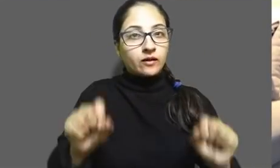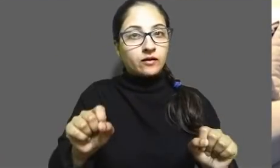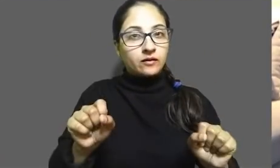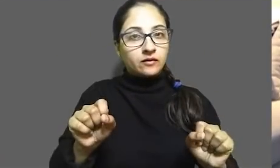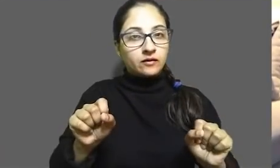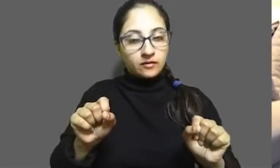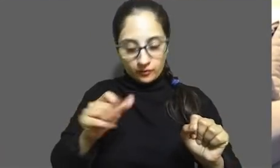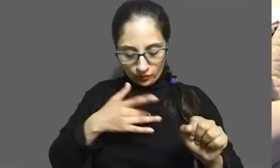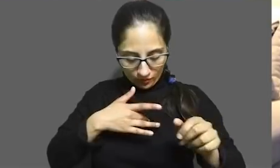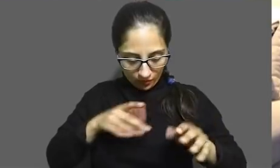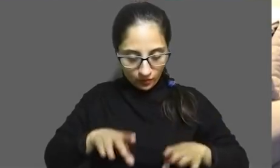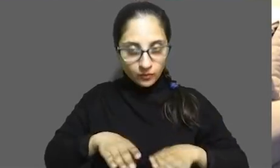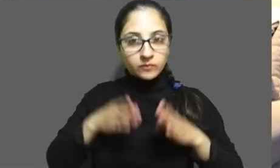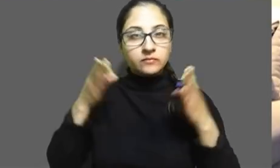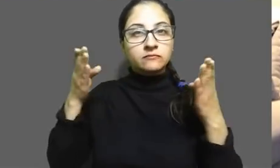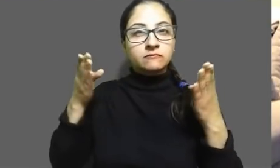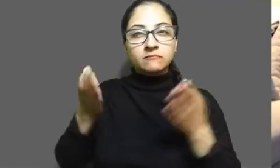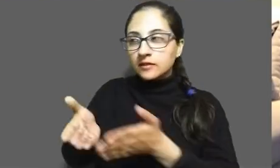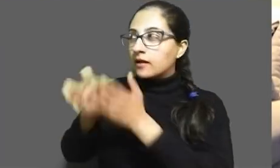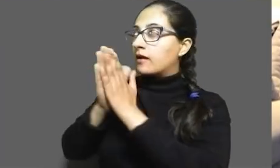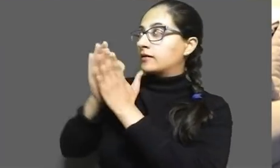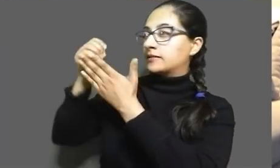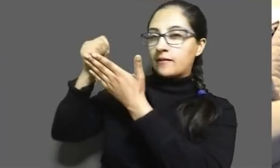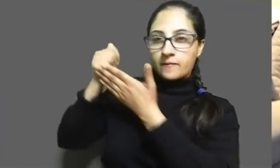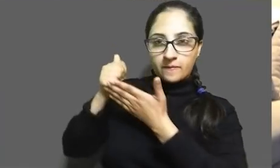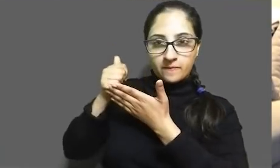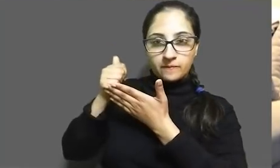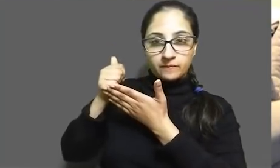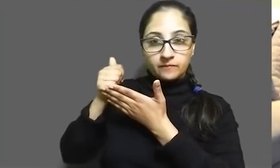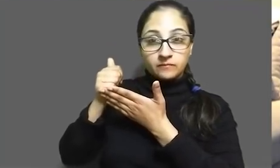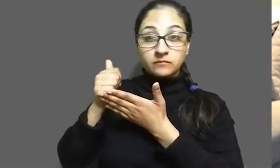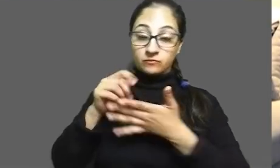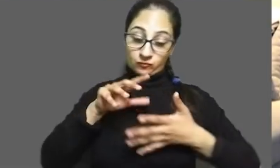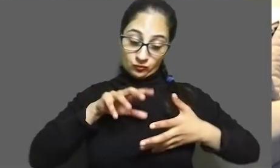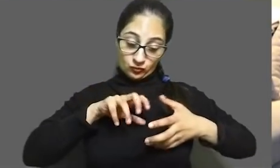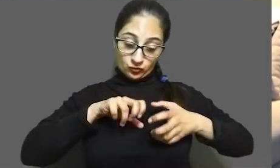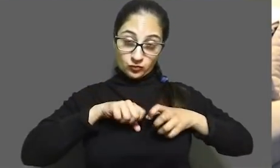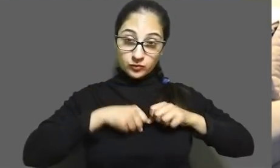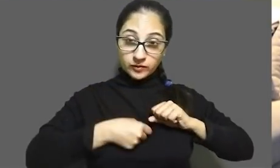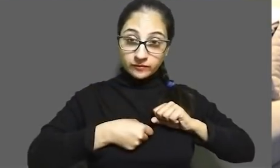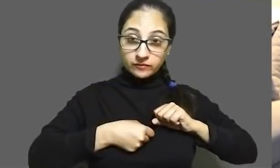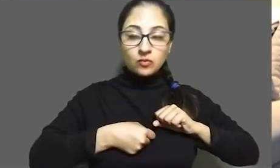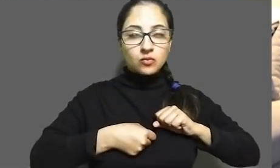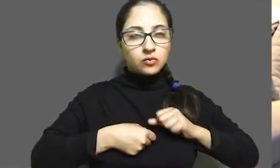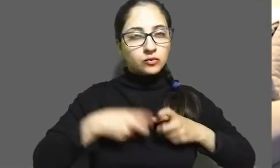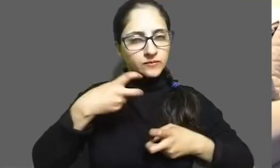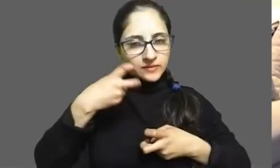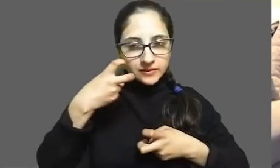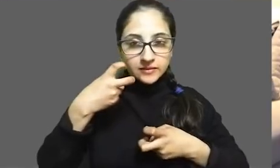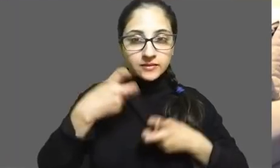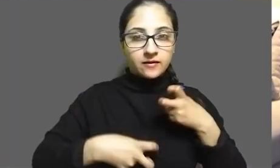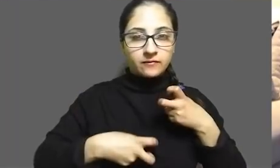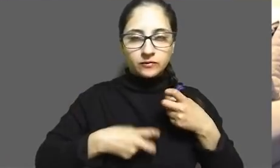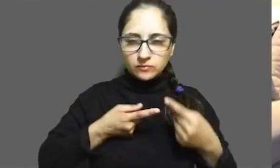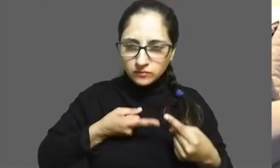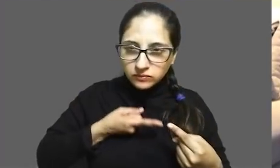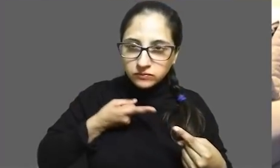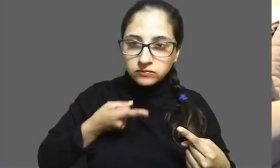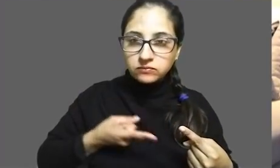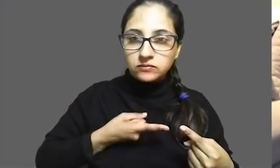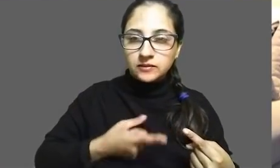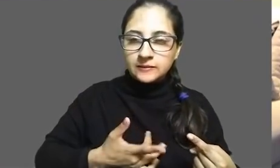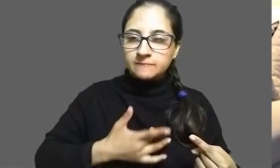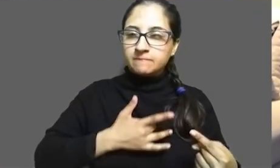way, tell Him how we feel, what's in our hearts, and seek His help and